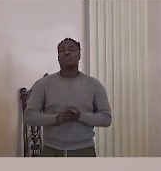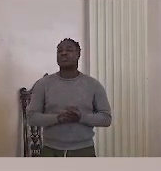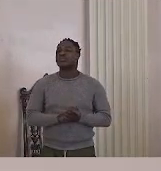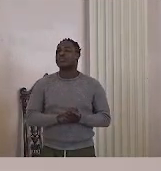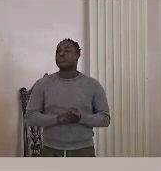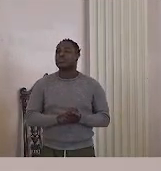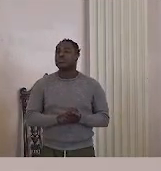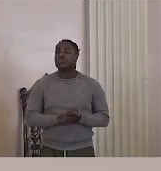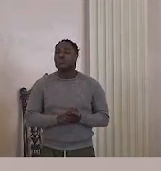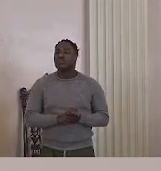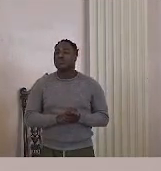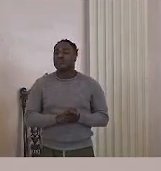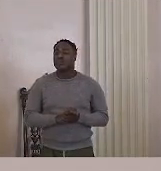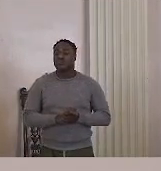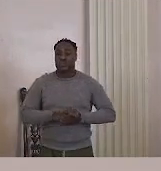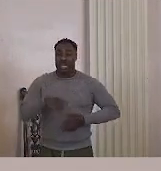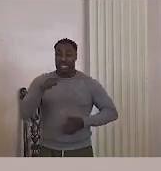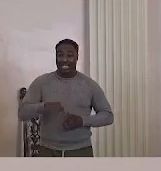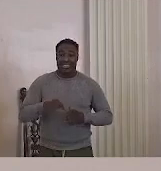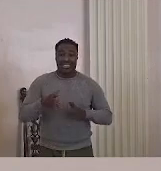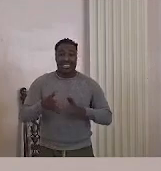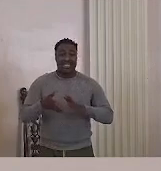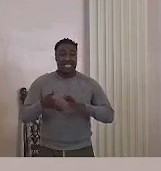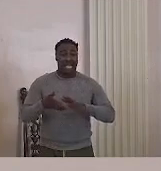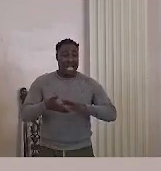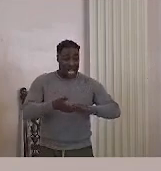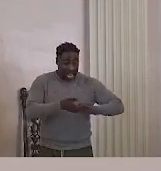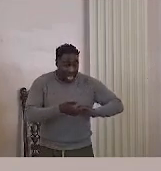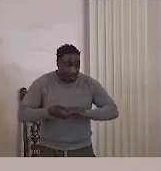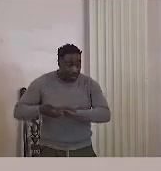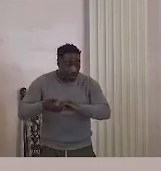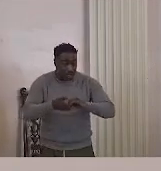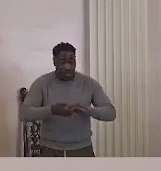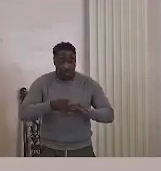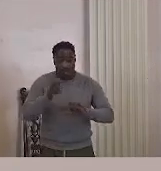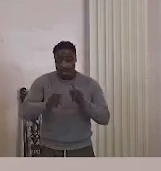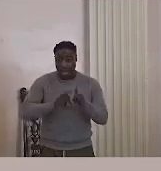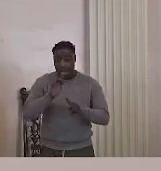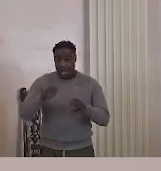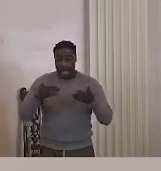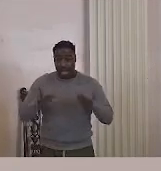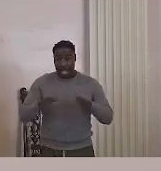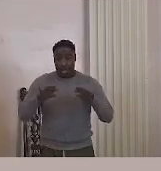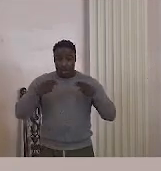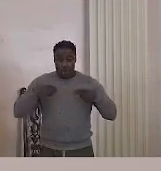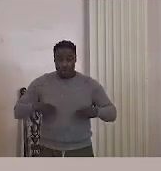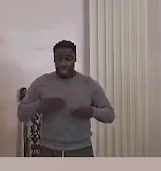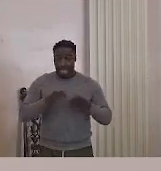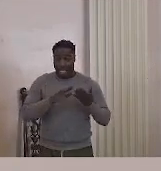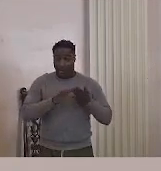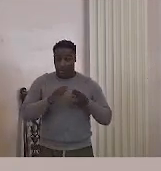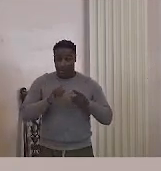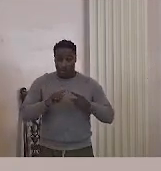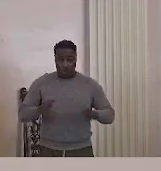to collaborative complex design, the kind that allows humans and communities to